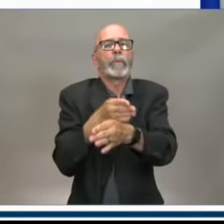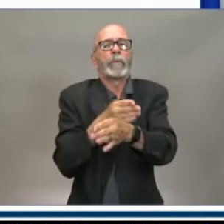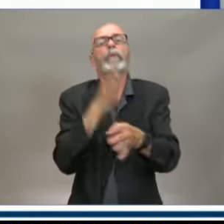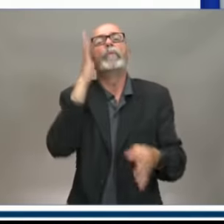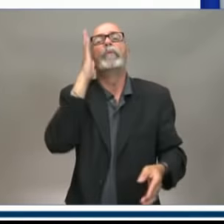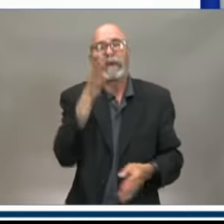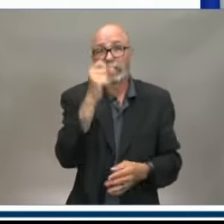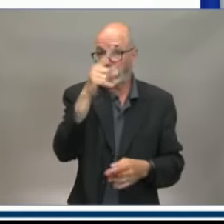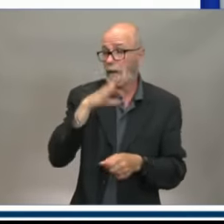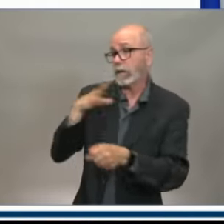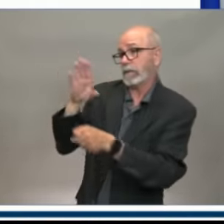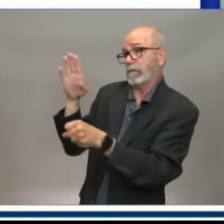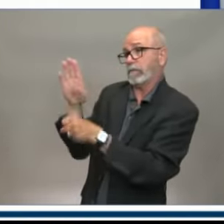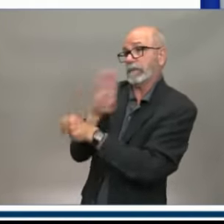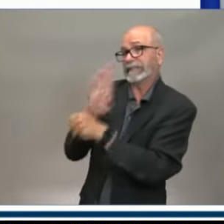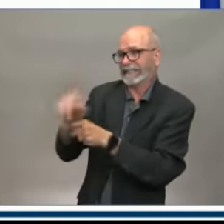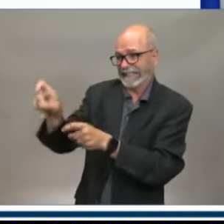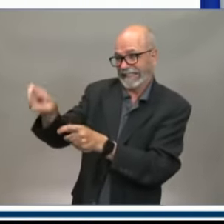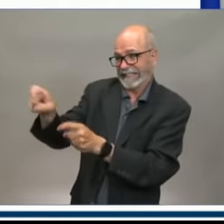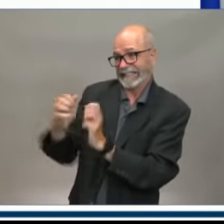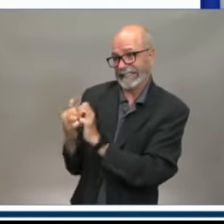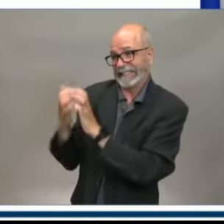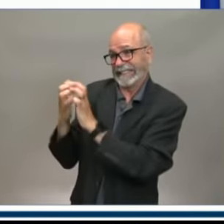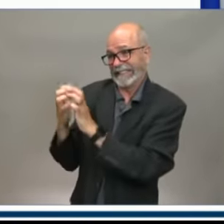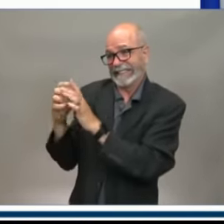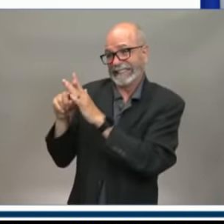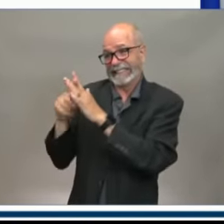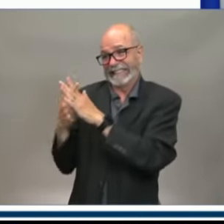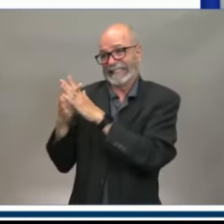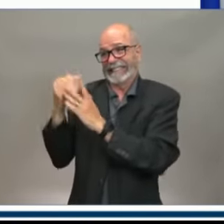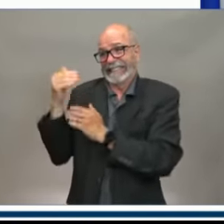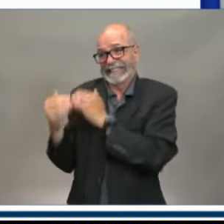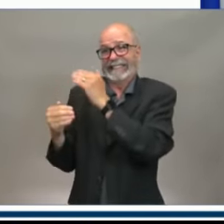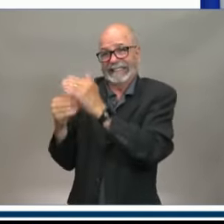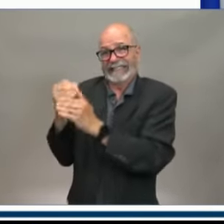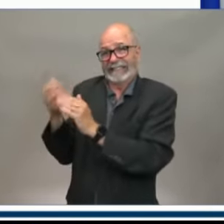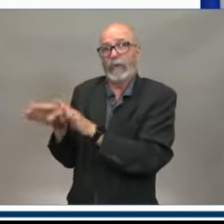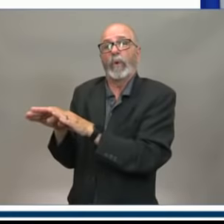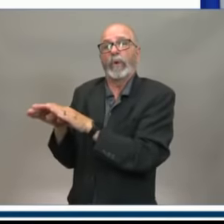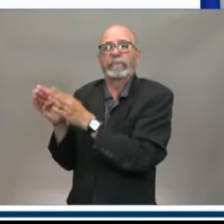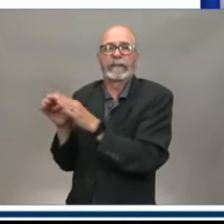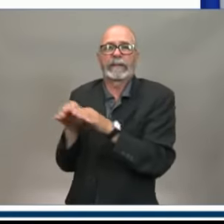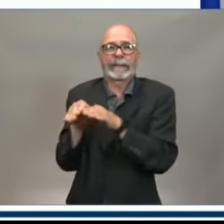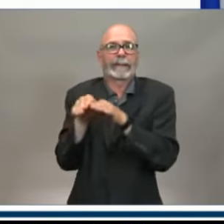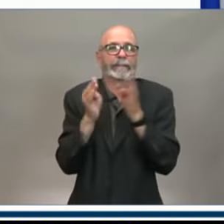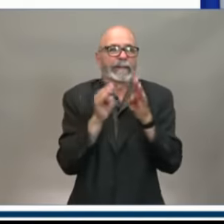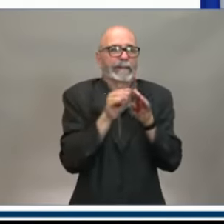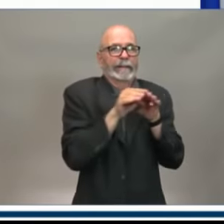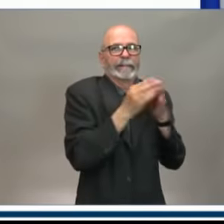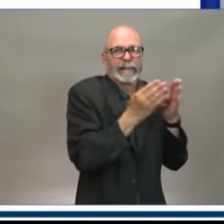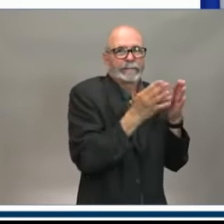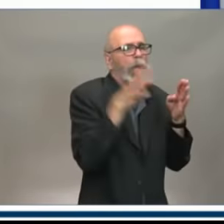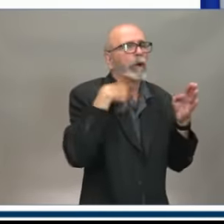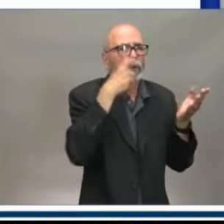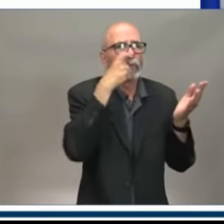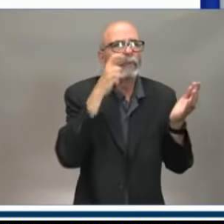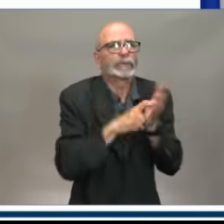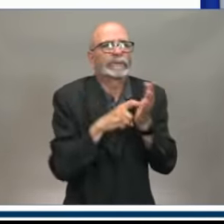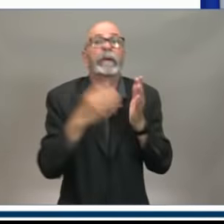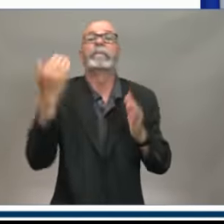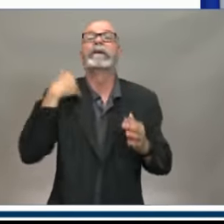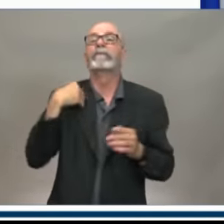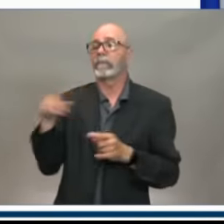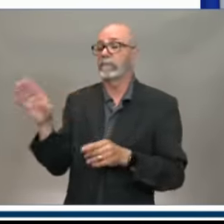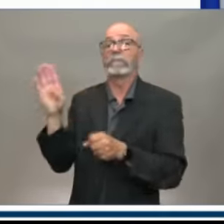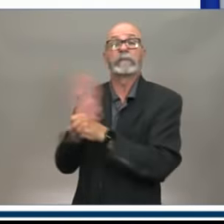business to start, they will be happening together. We're actually seeing some of the ones that we haven't closed who